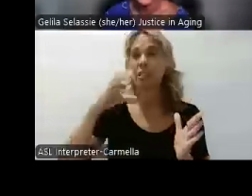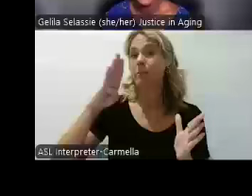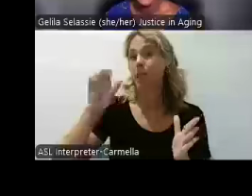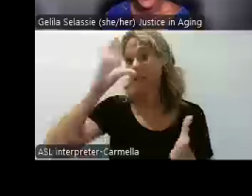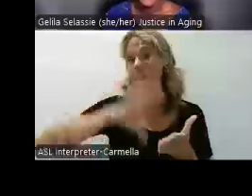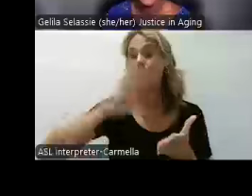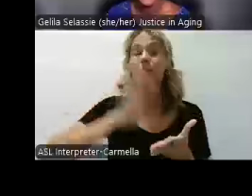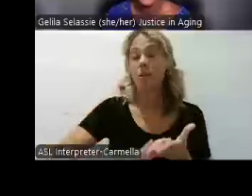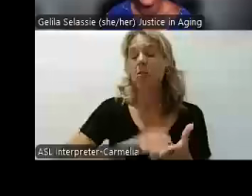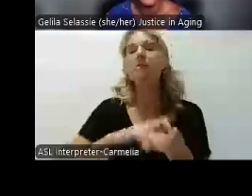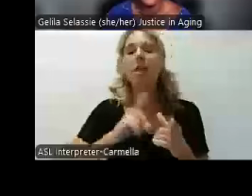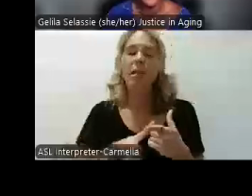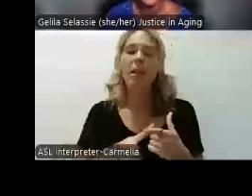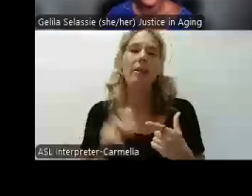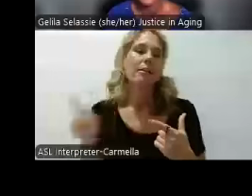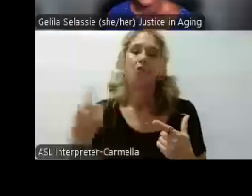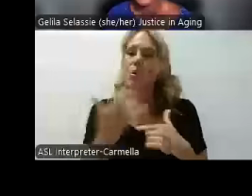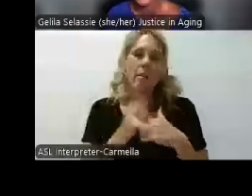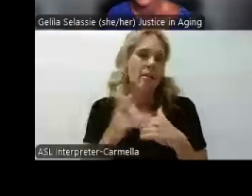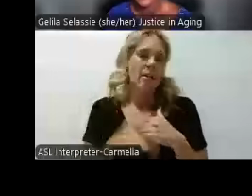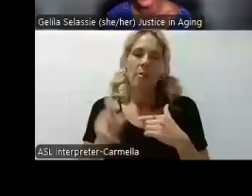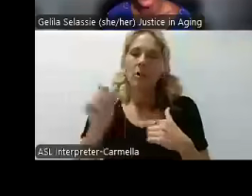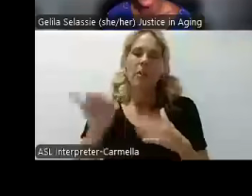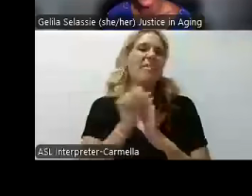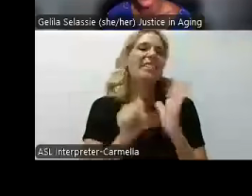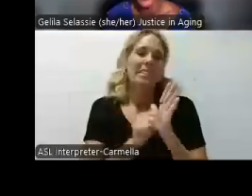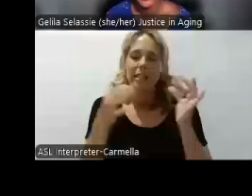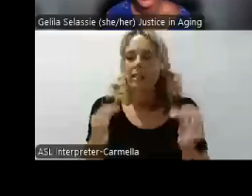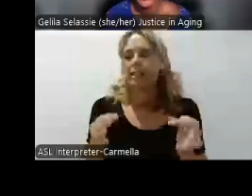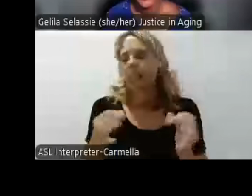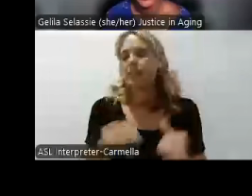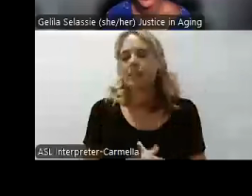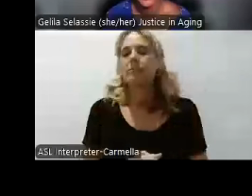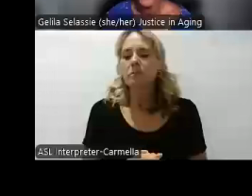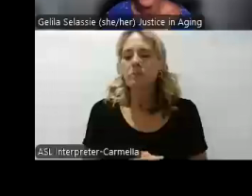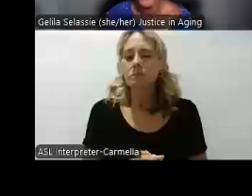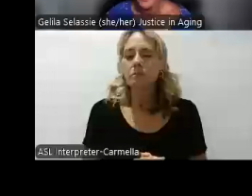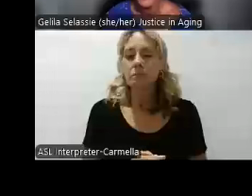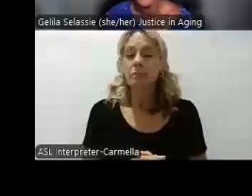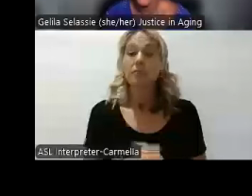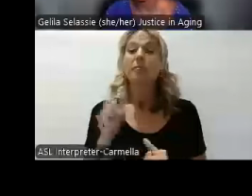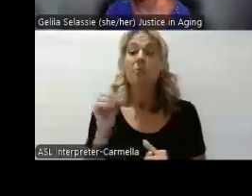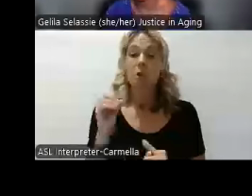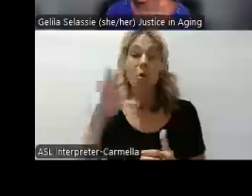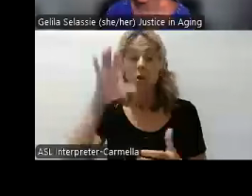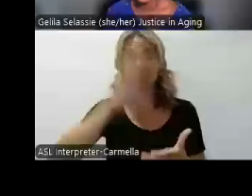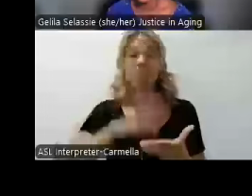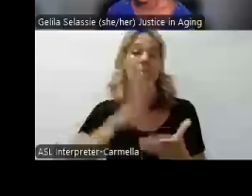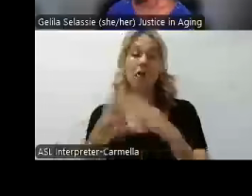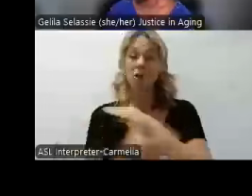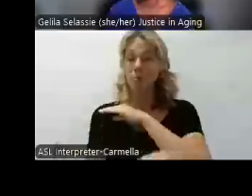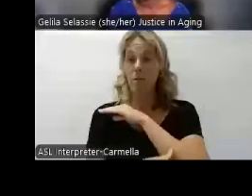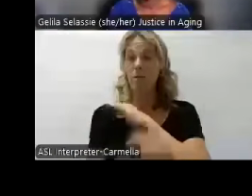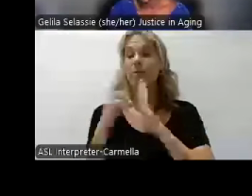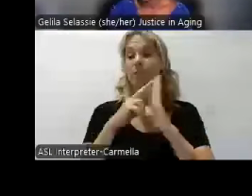spouses, then it's only available if your state chooses it. So the spousal impoverishment rules allows